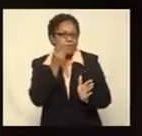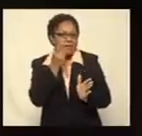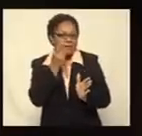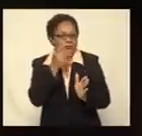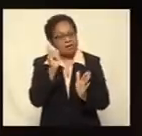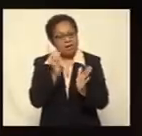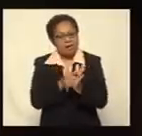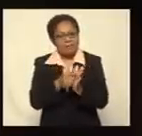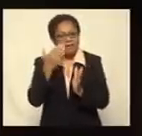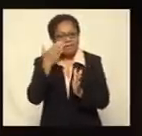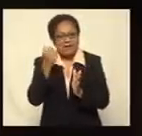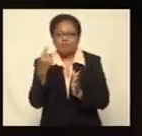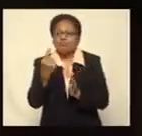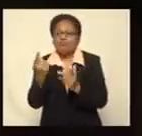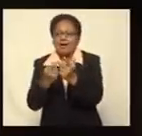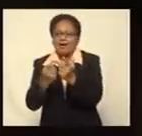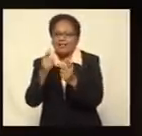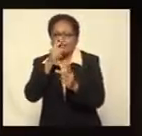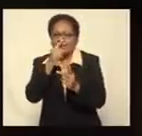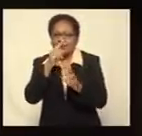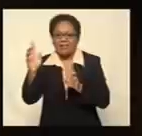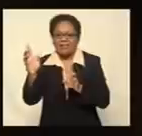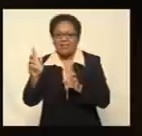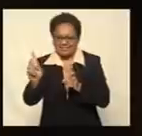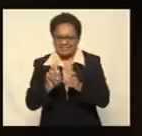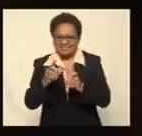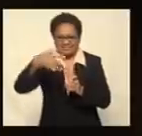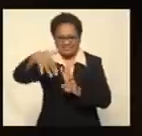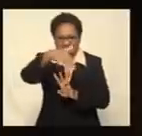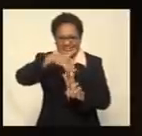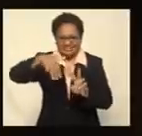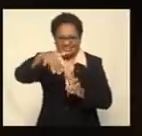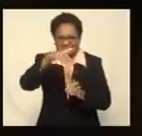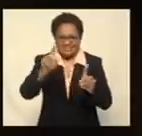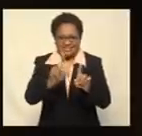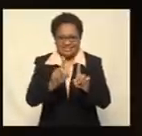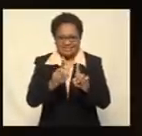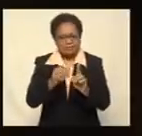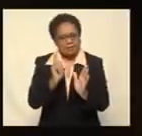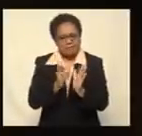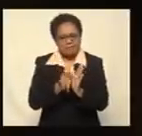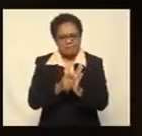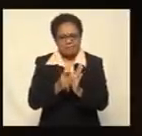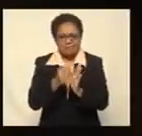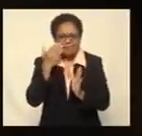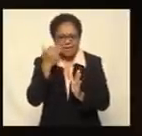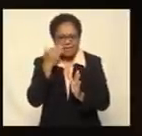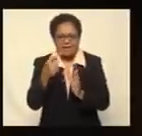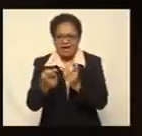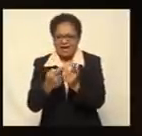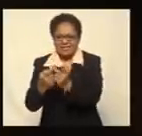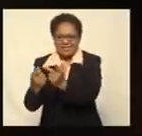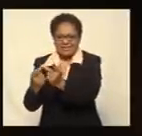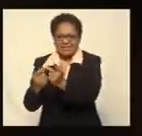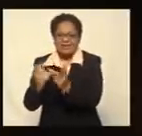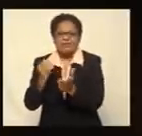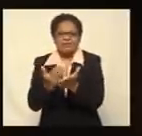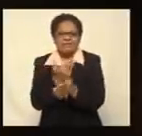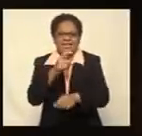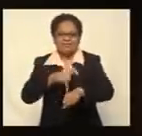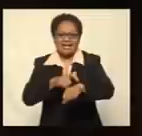efforts, whereby they are able to contact 20 people in a matter of minutes, saving them time and saving